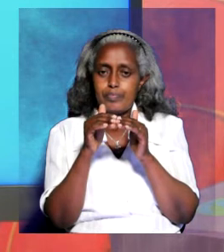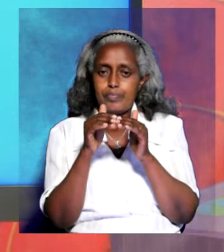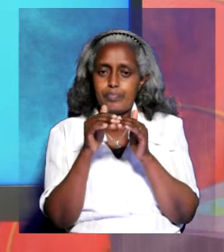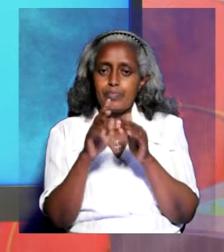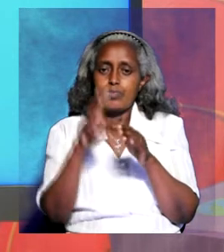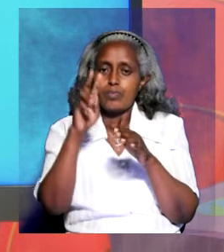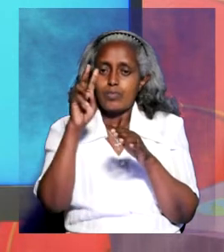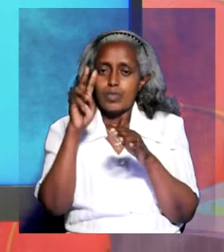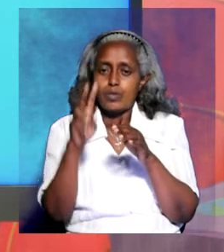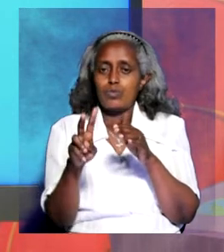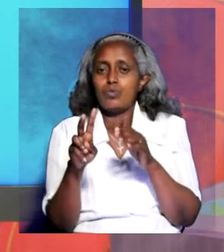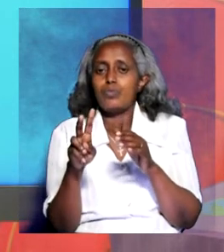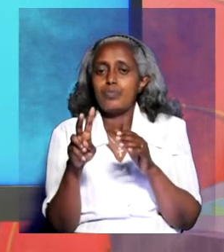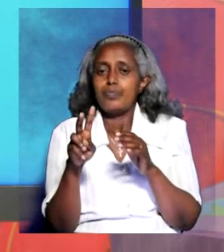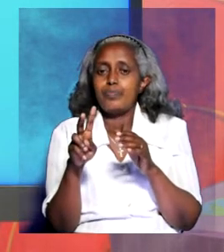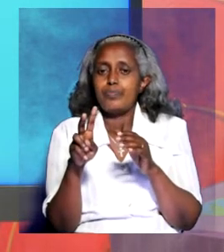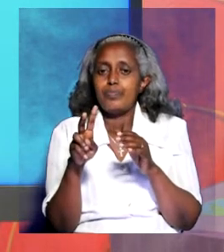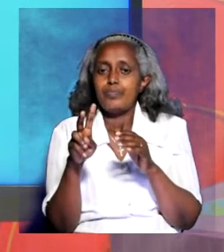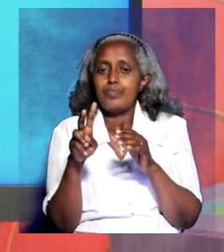2